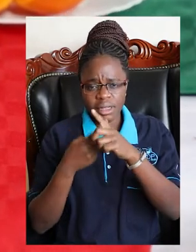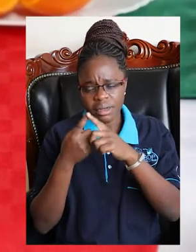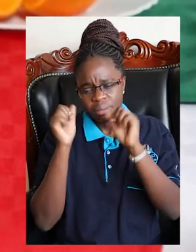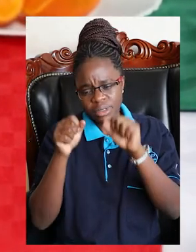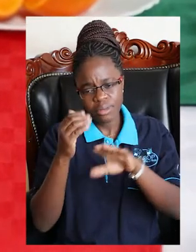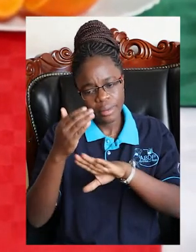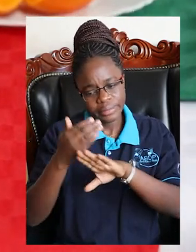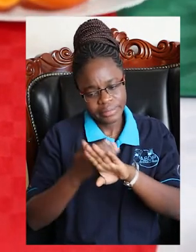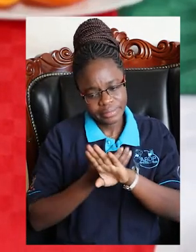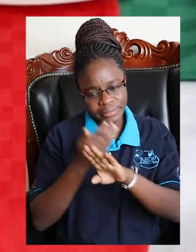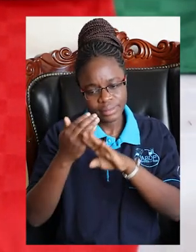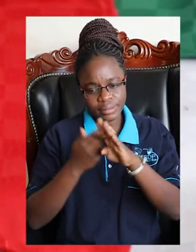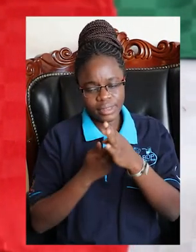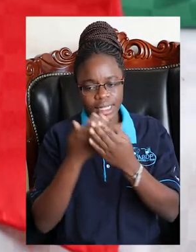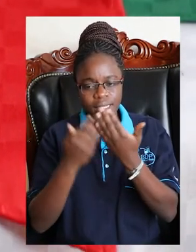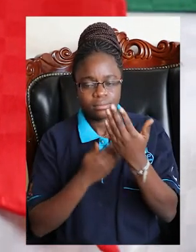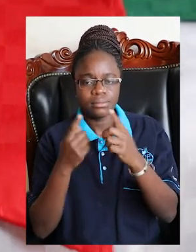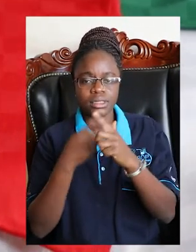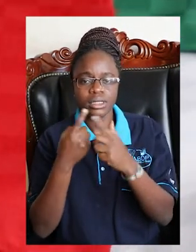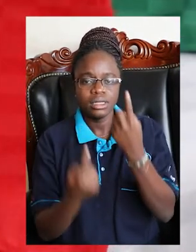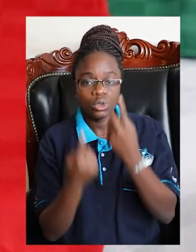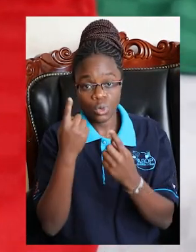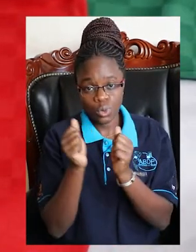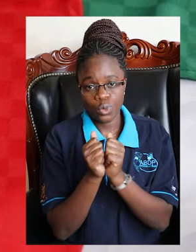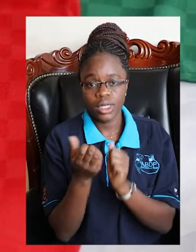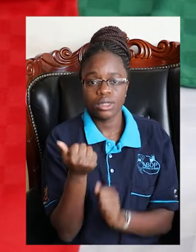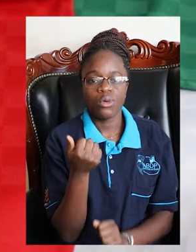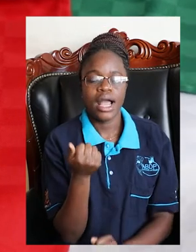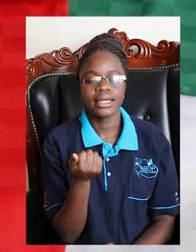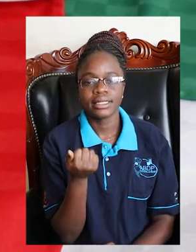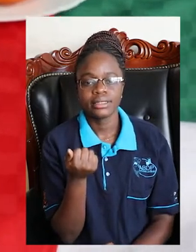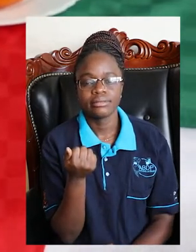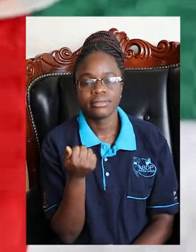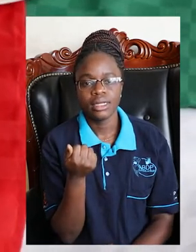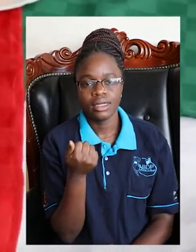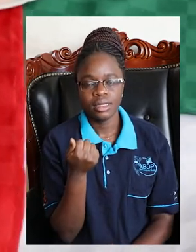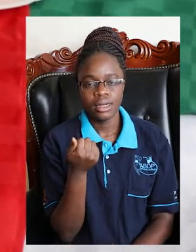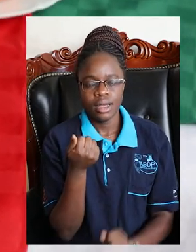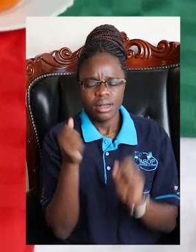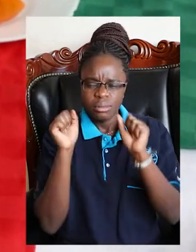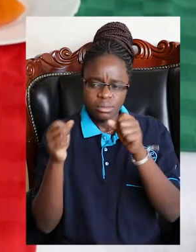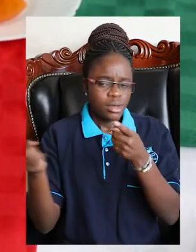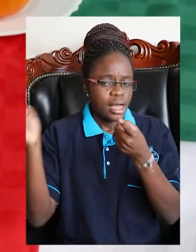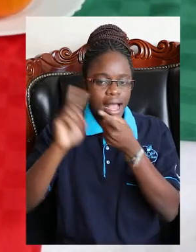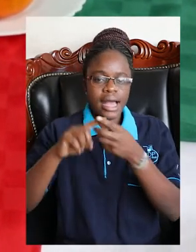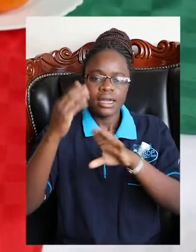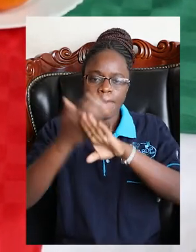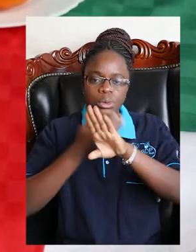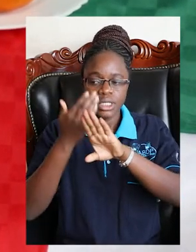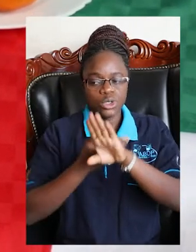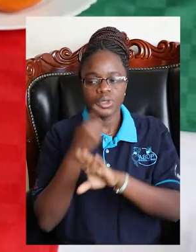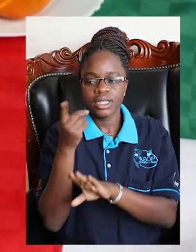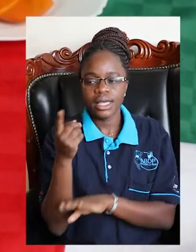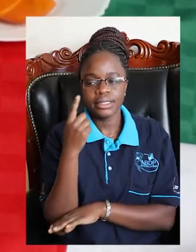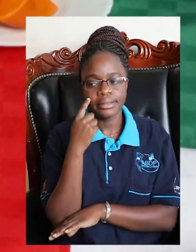You can mash some and then you cook them with ugali. So you can cook with any ugali, even the white ugali, the maize meal ugali, you can still add sweet potato or anything